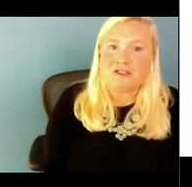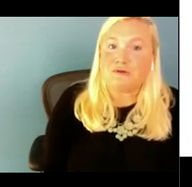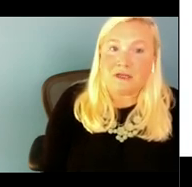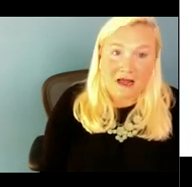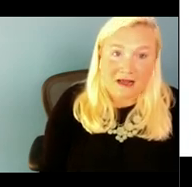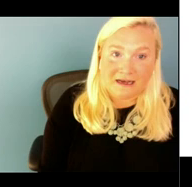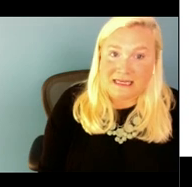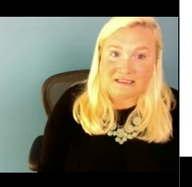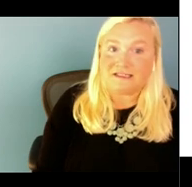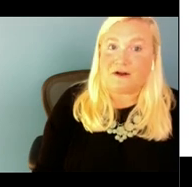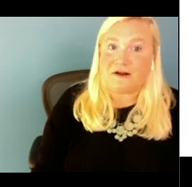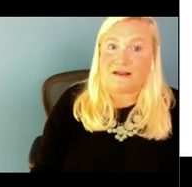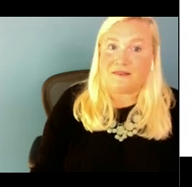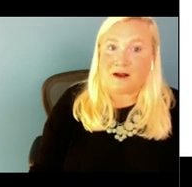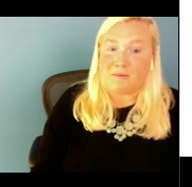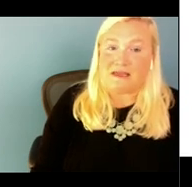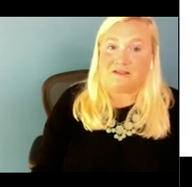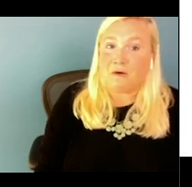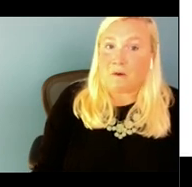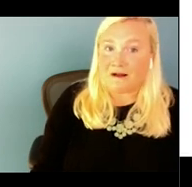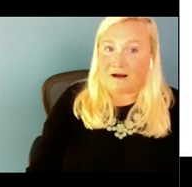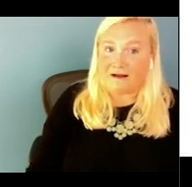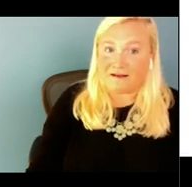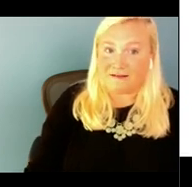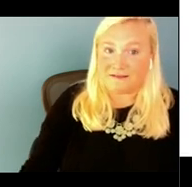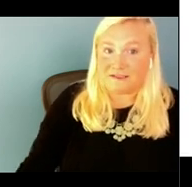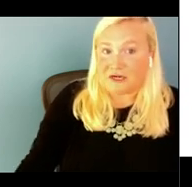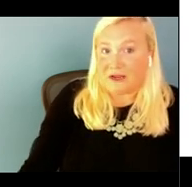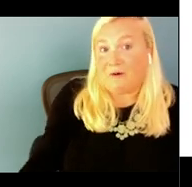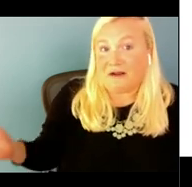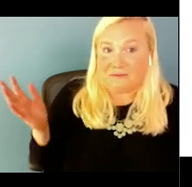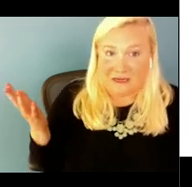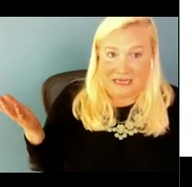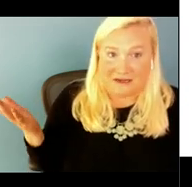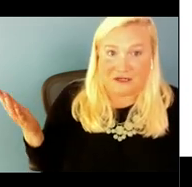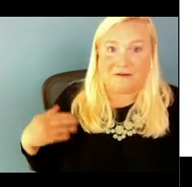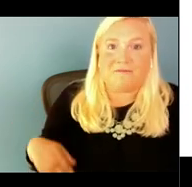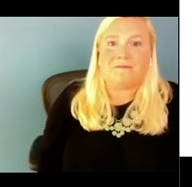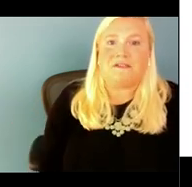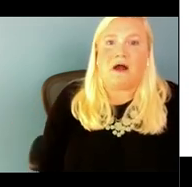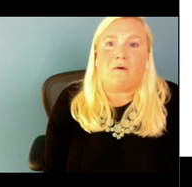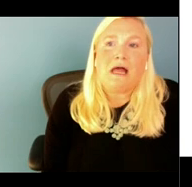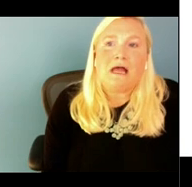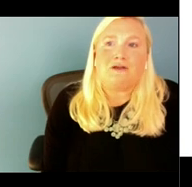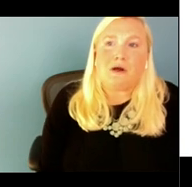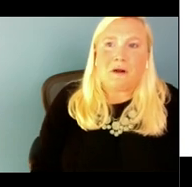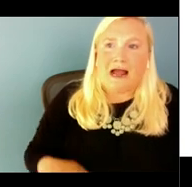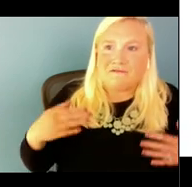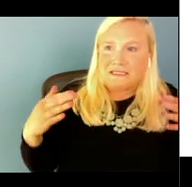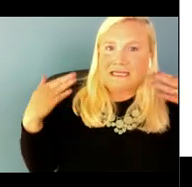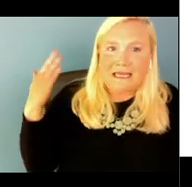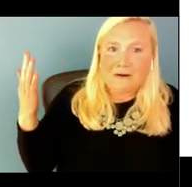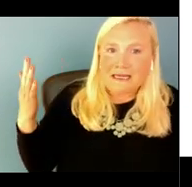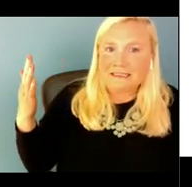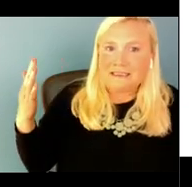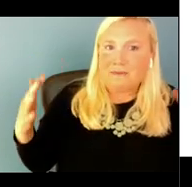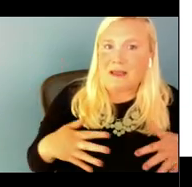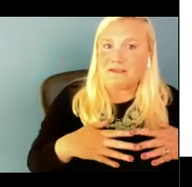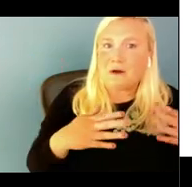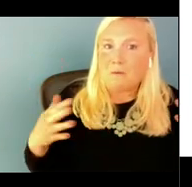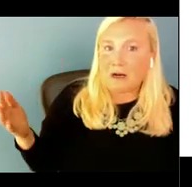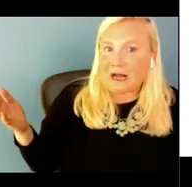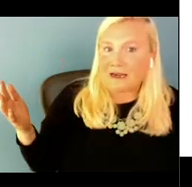Students or clients do not need to stutter in therapy to work on stuttering or communication. So you don't have to hear